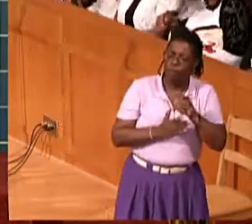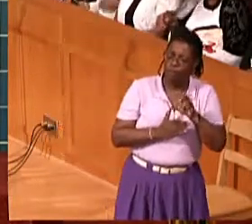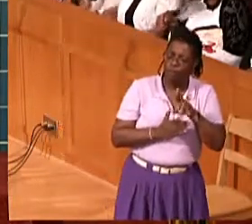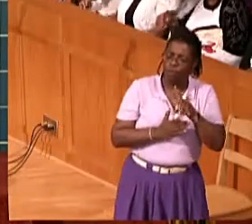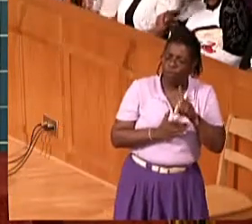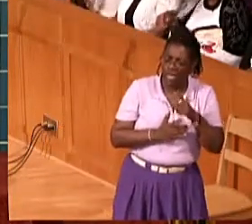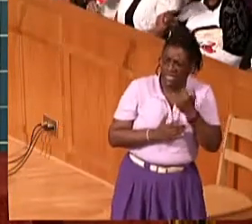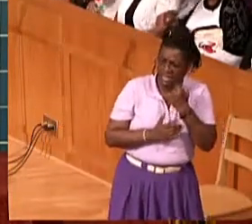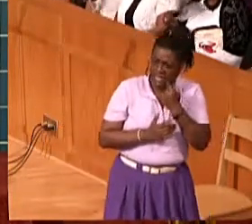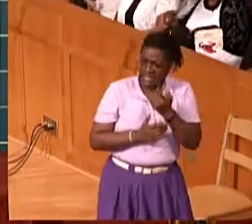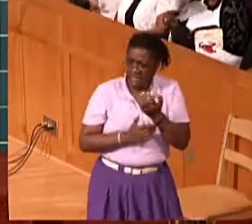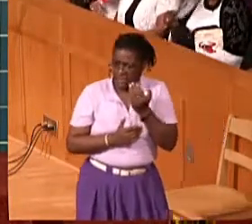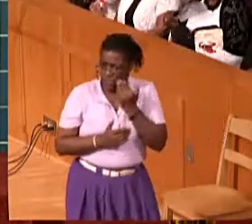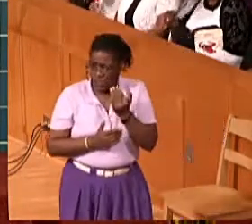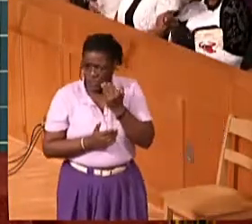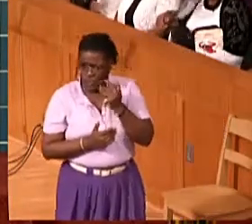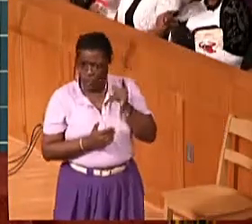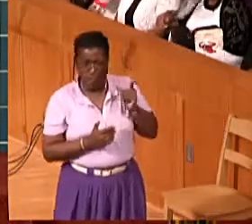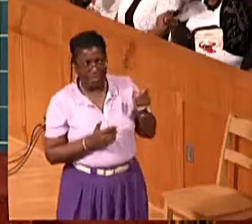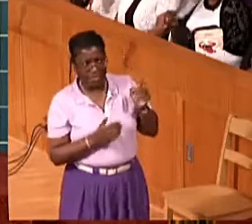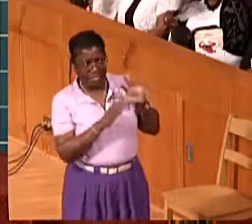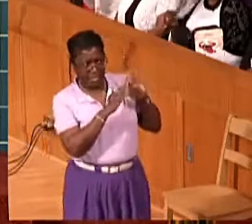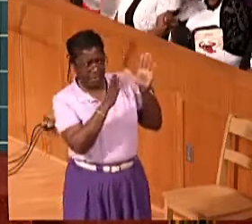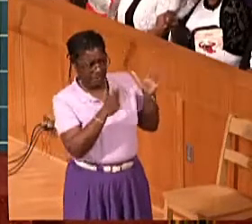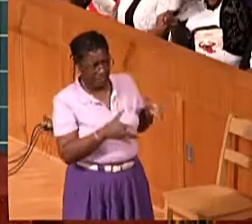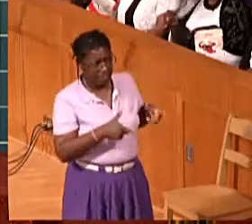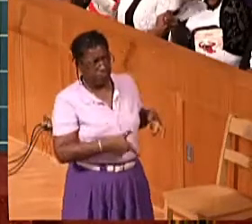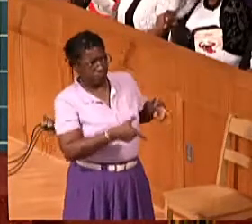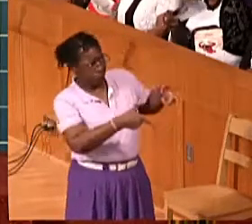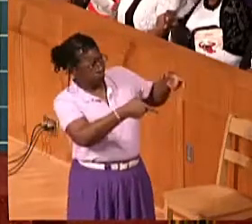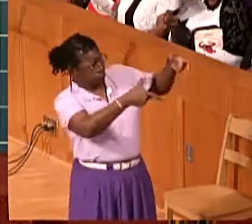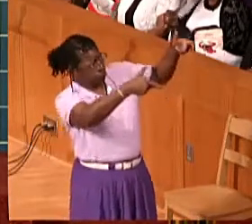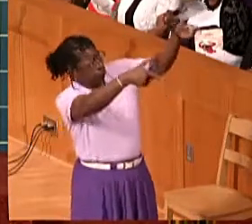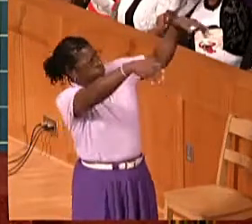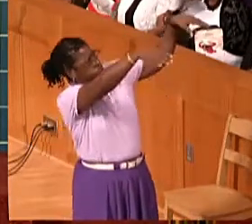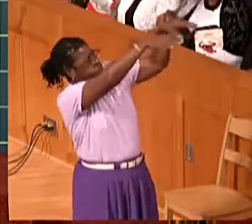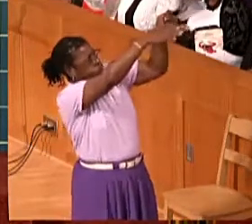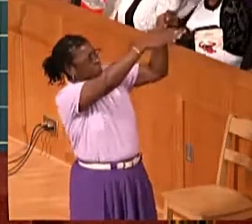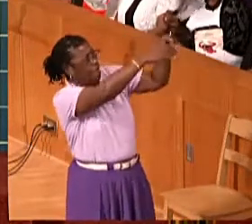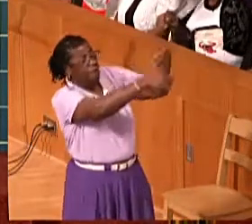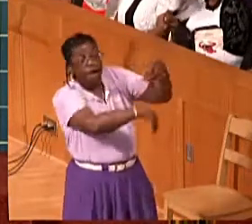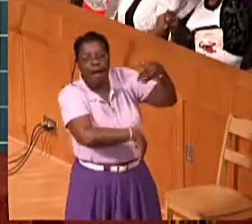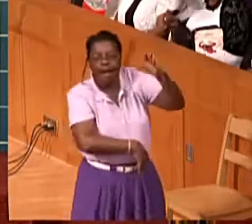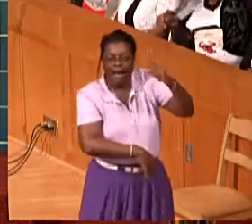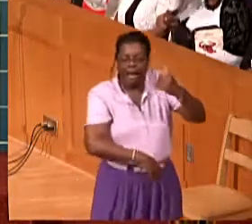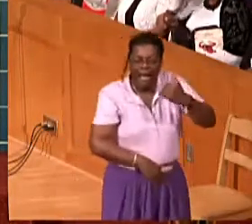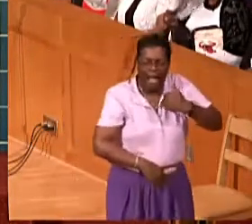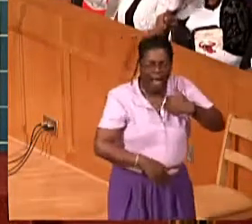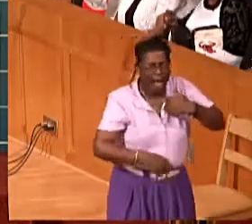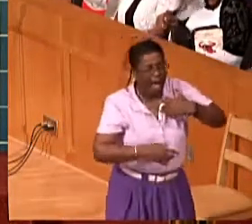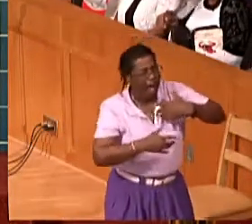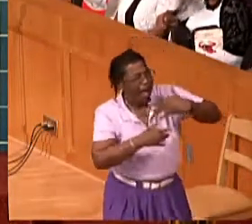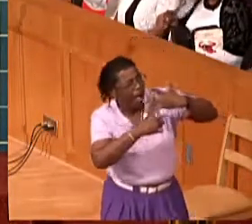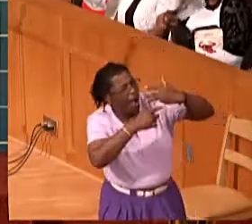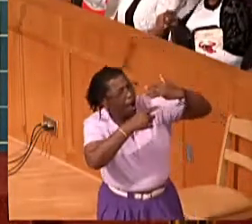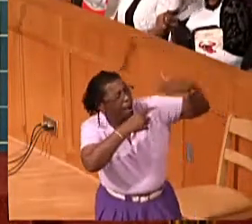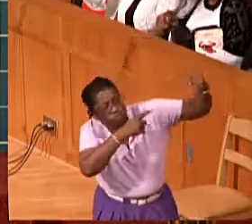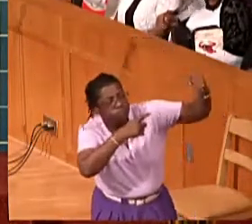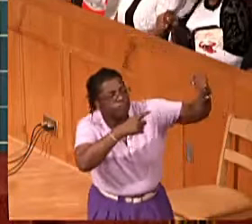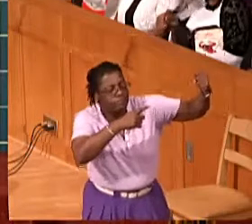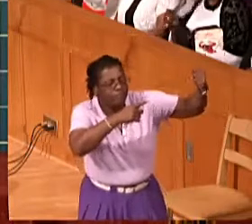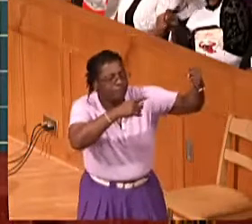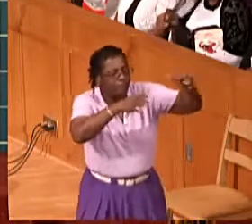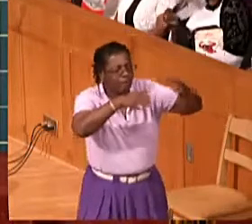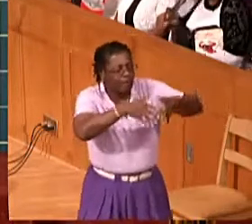I'm saying that God has a magnificent, tall building that sits here in this